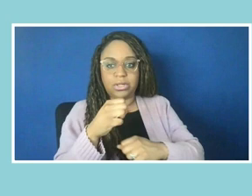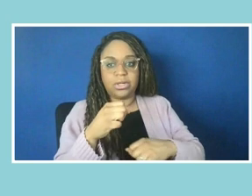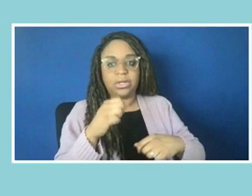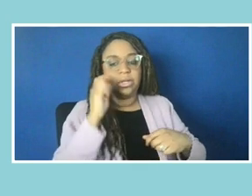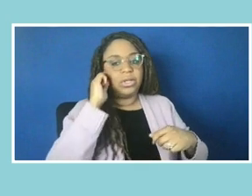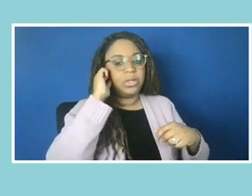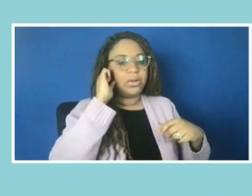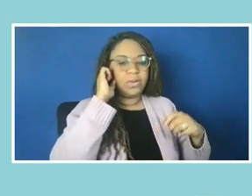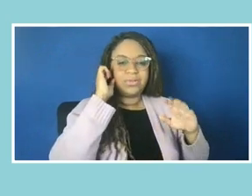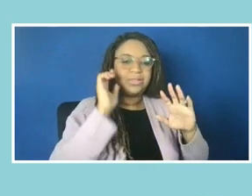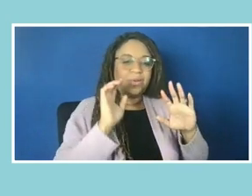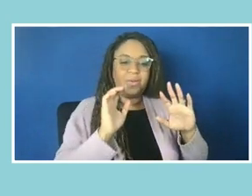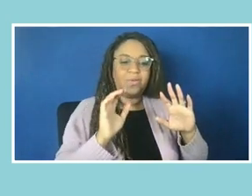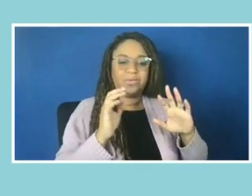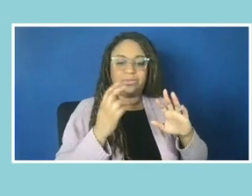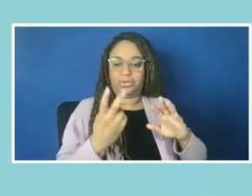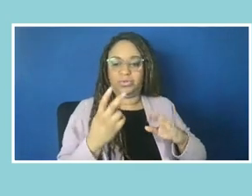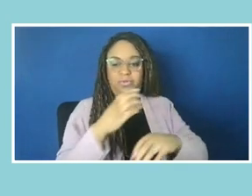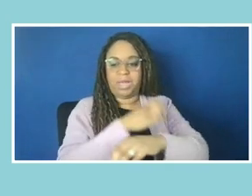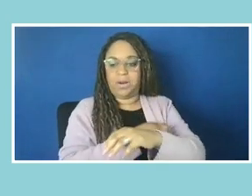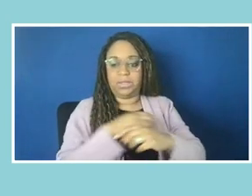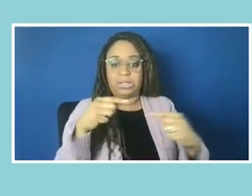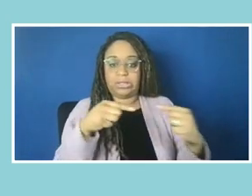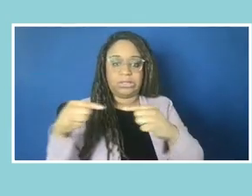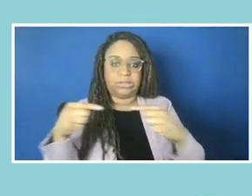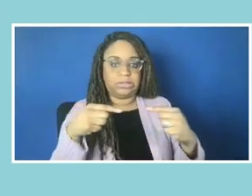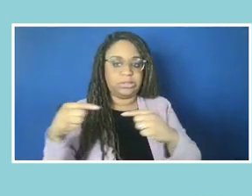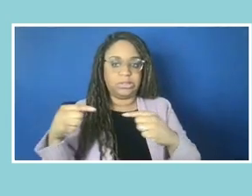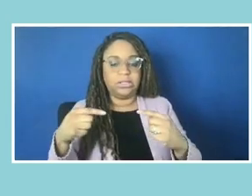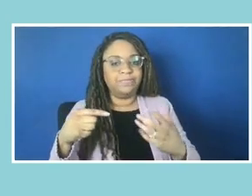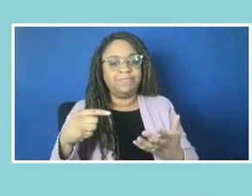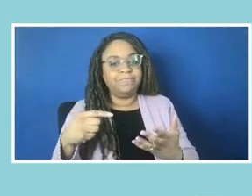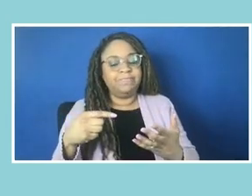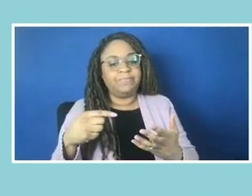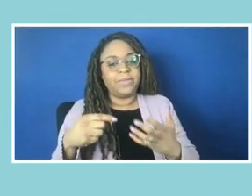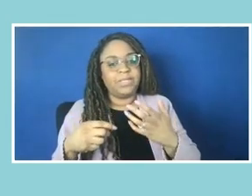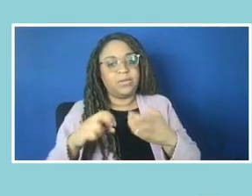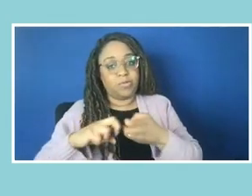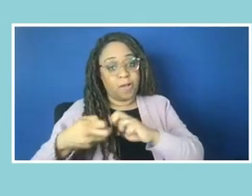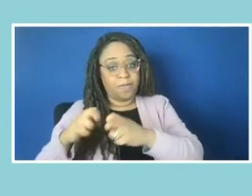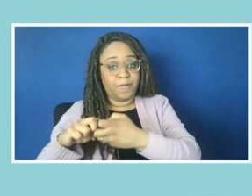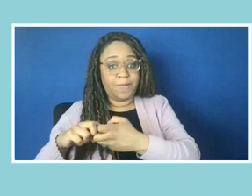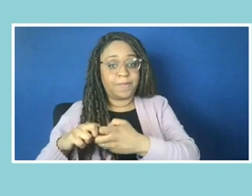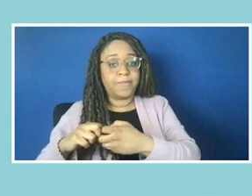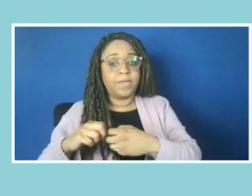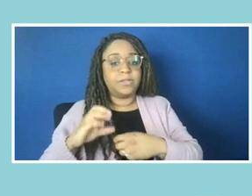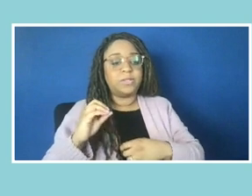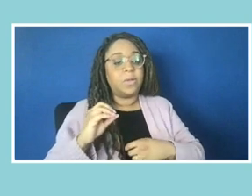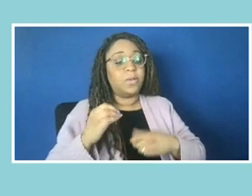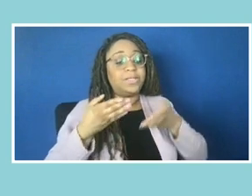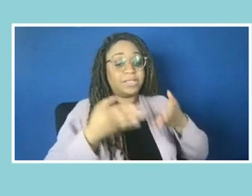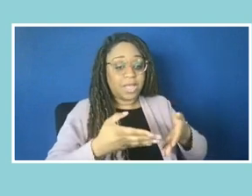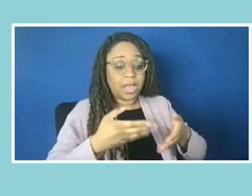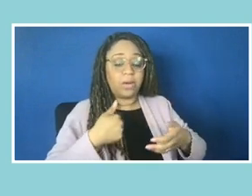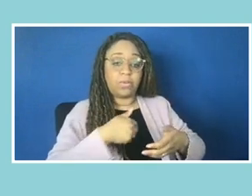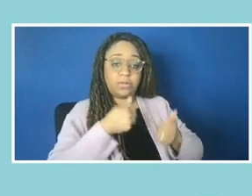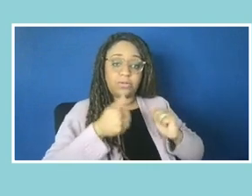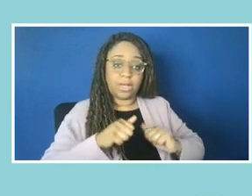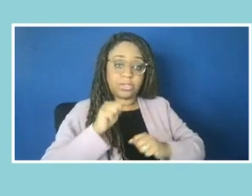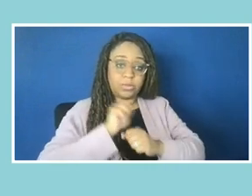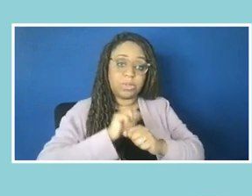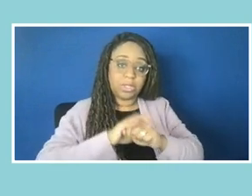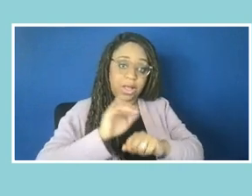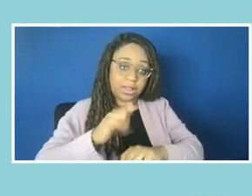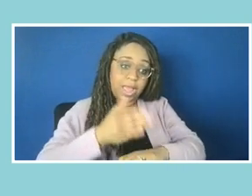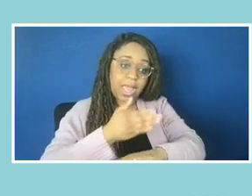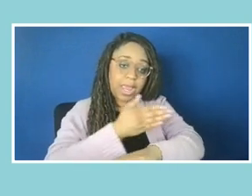and so on. So I think it's there. I think we're working on it. And again, just this is a long